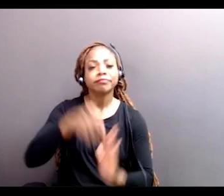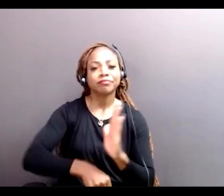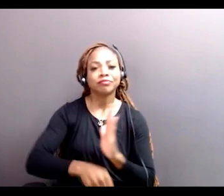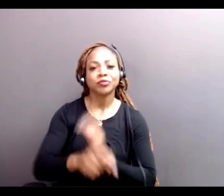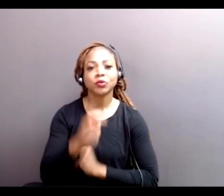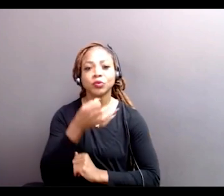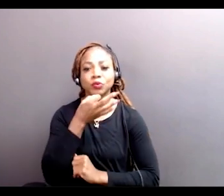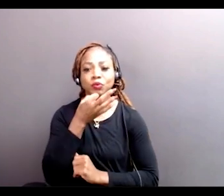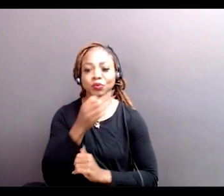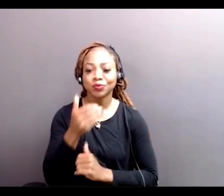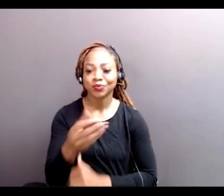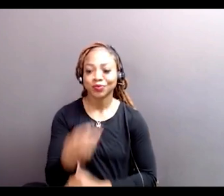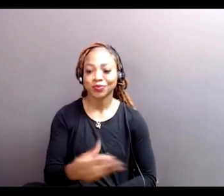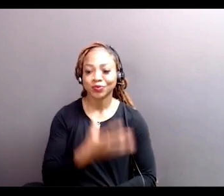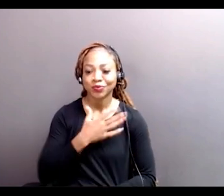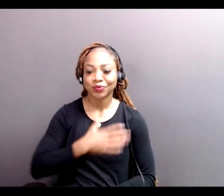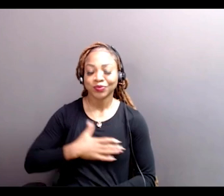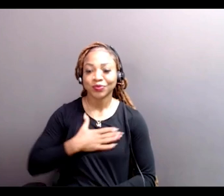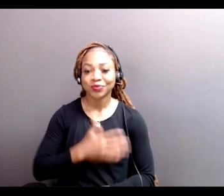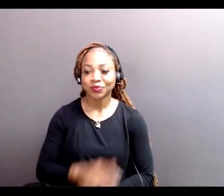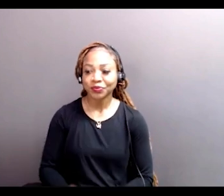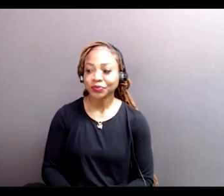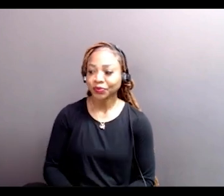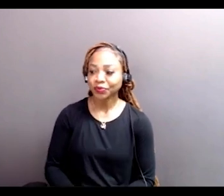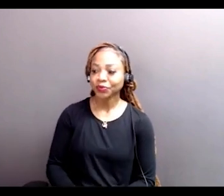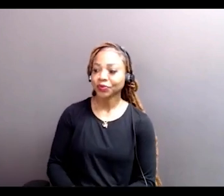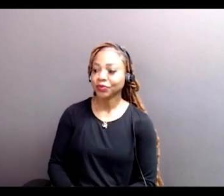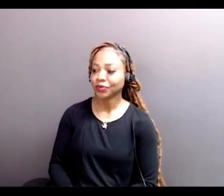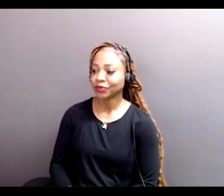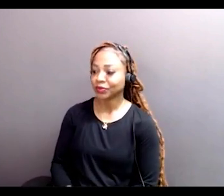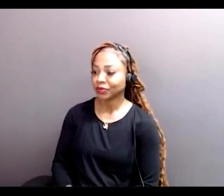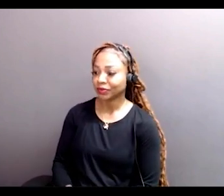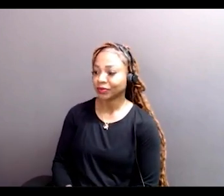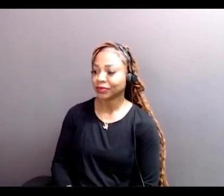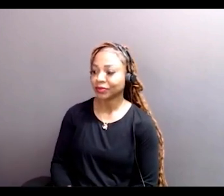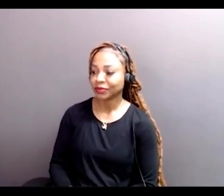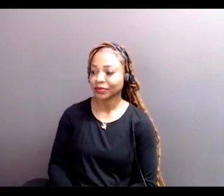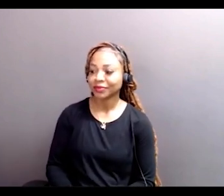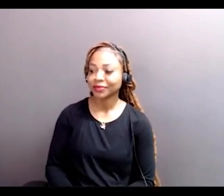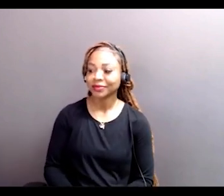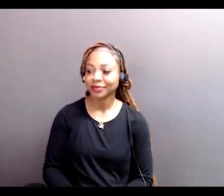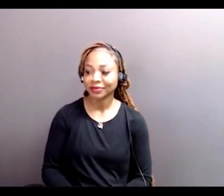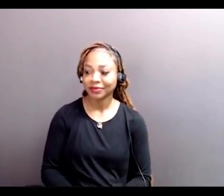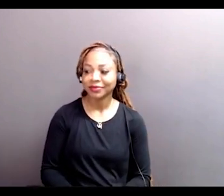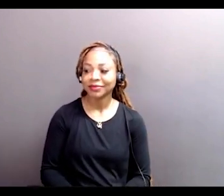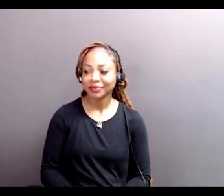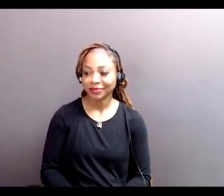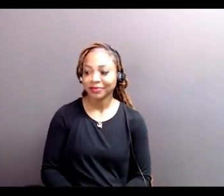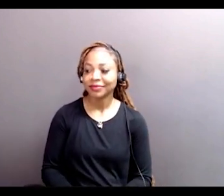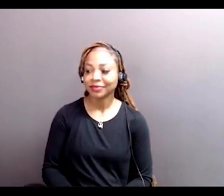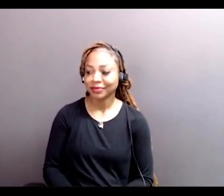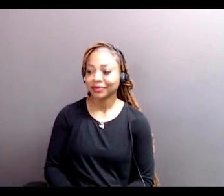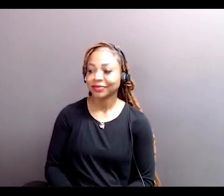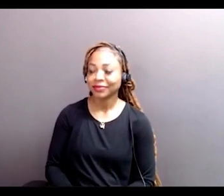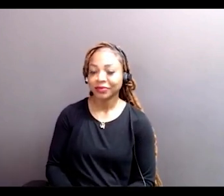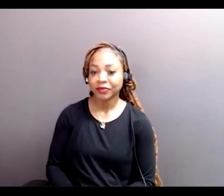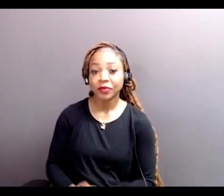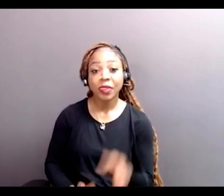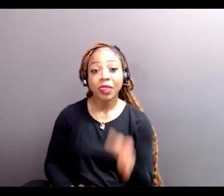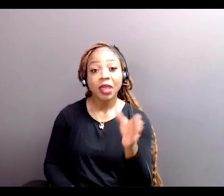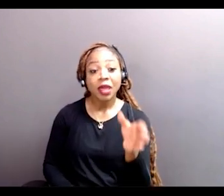slide, please. And this gets to this belief I spent a bit of time on talking about